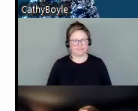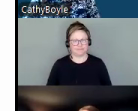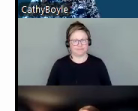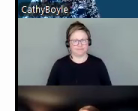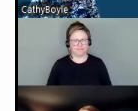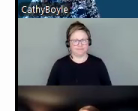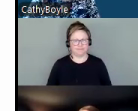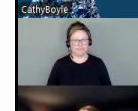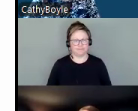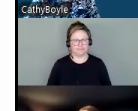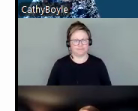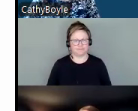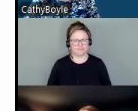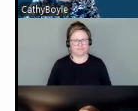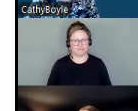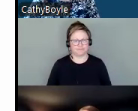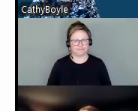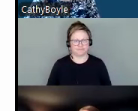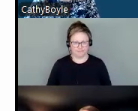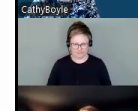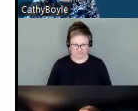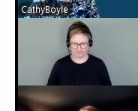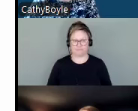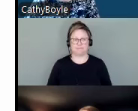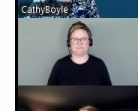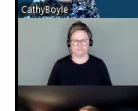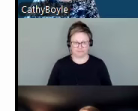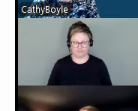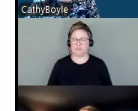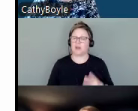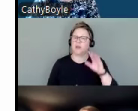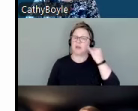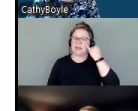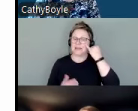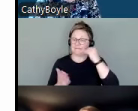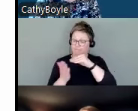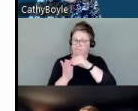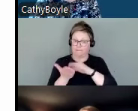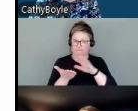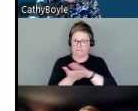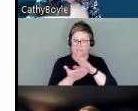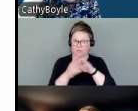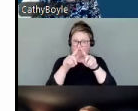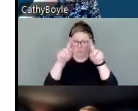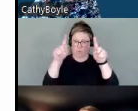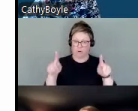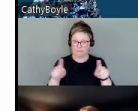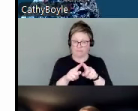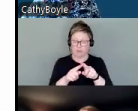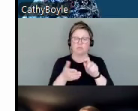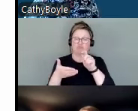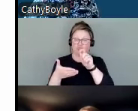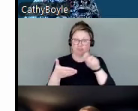And make sure the application is complete. On a paper application, either answer every question or